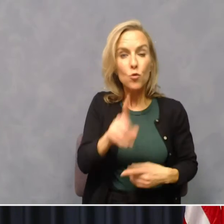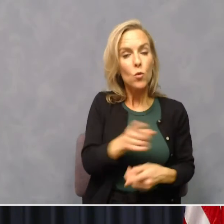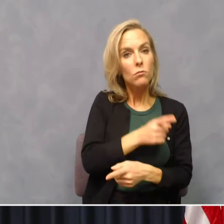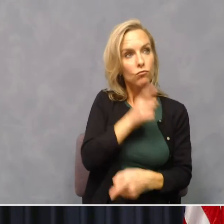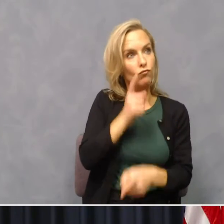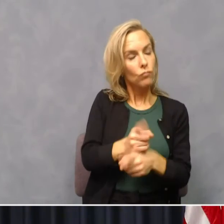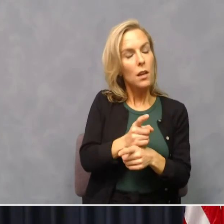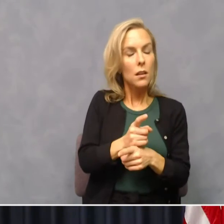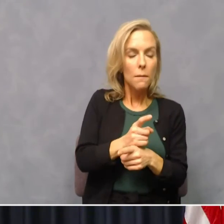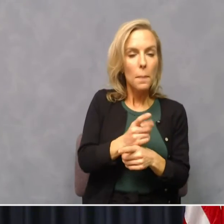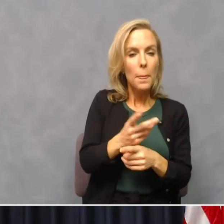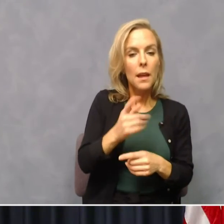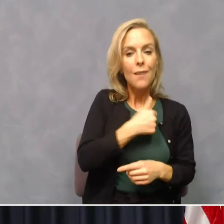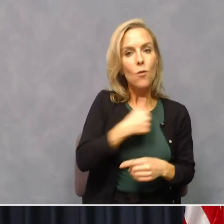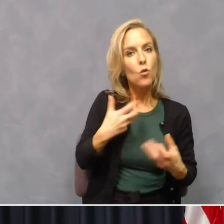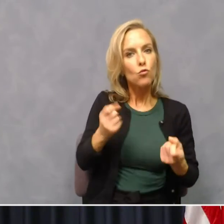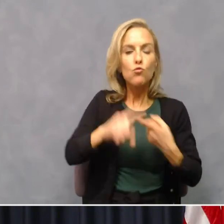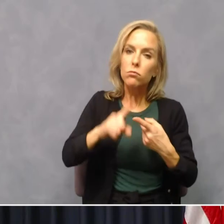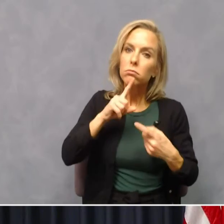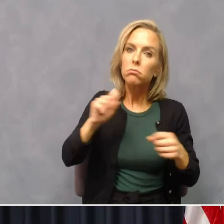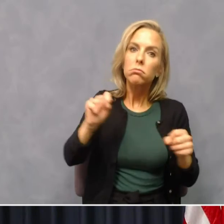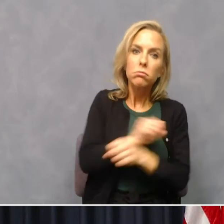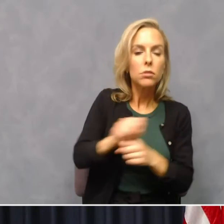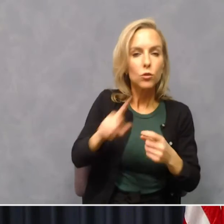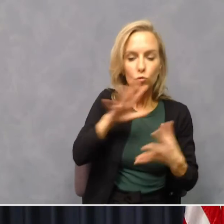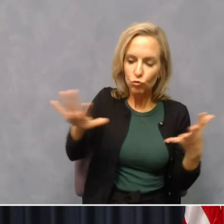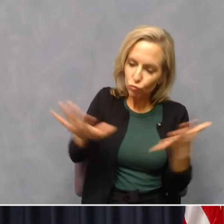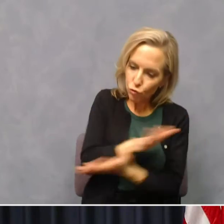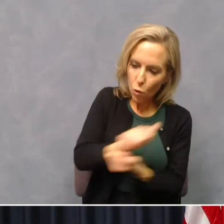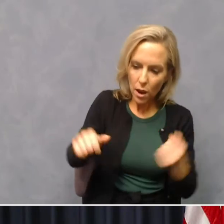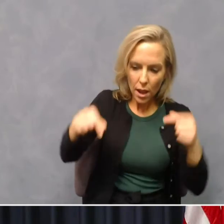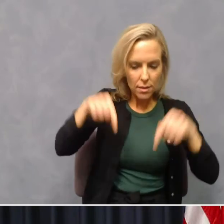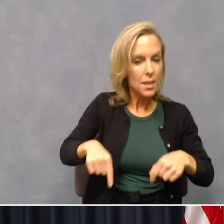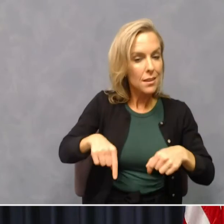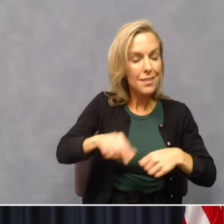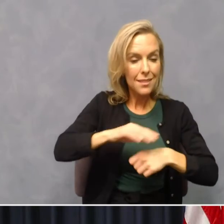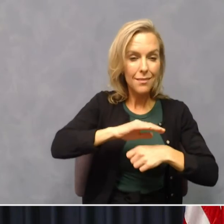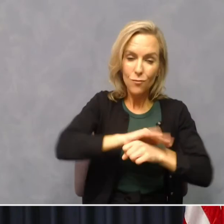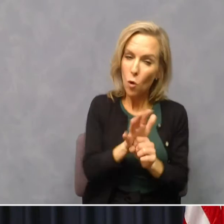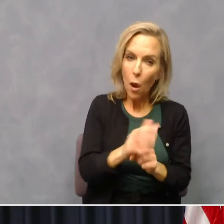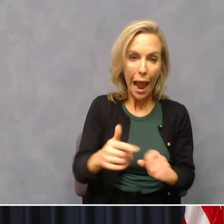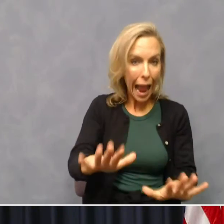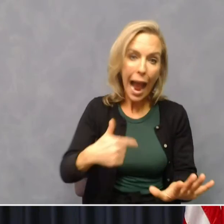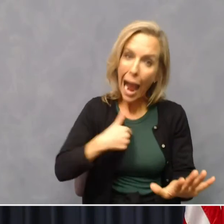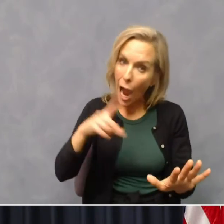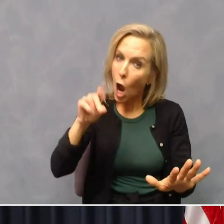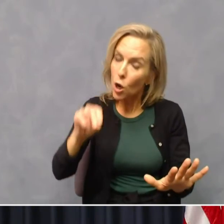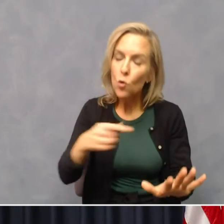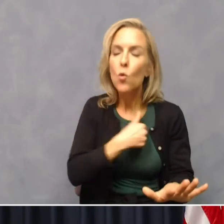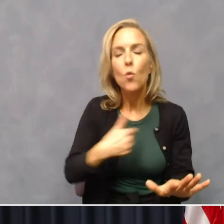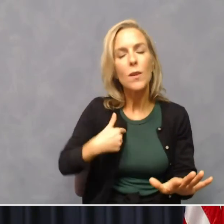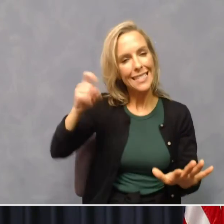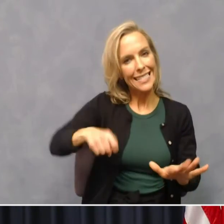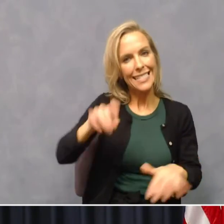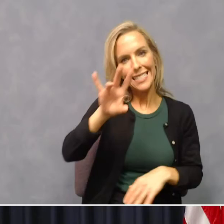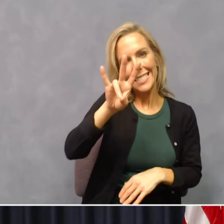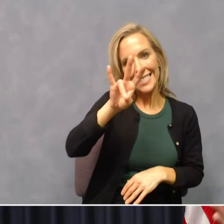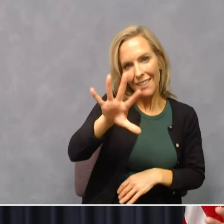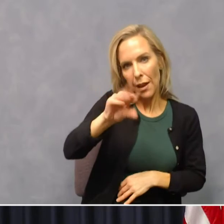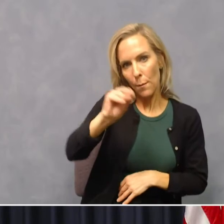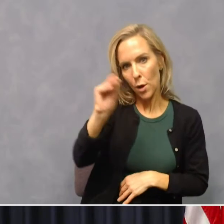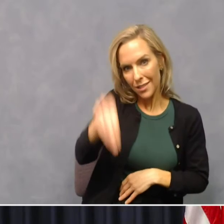to totally destroy this virus, which I do. They're now saying we need 75%